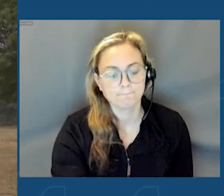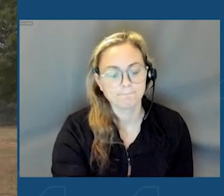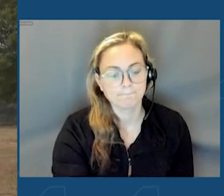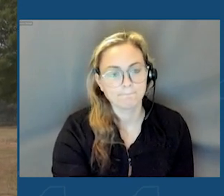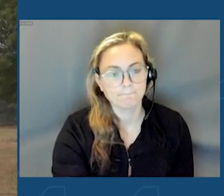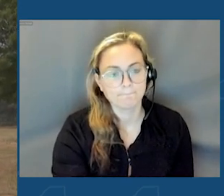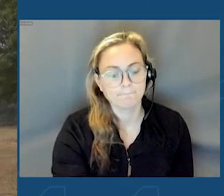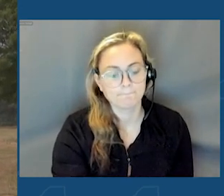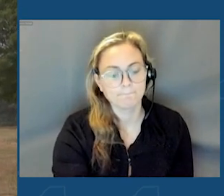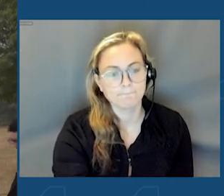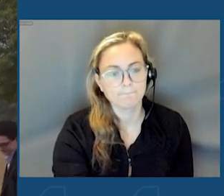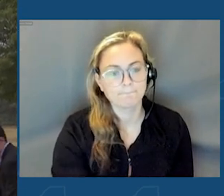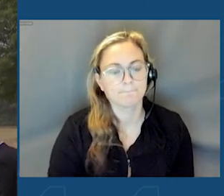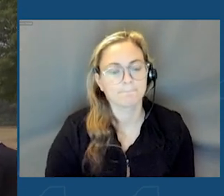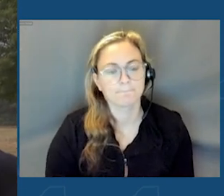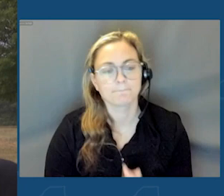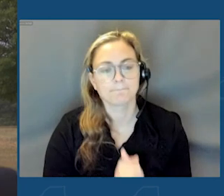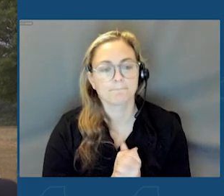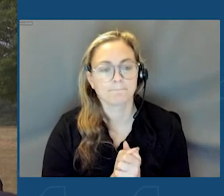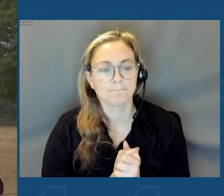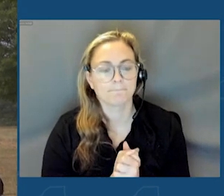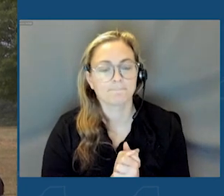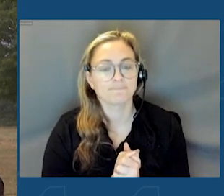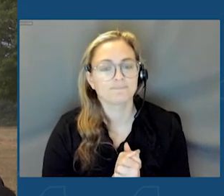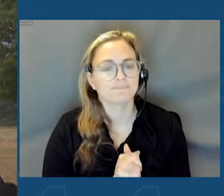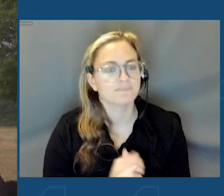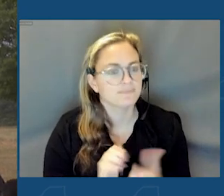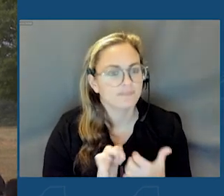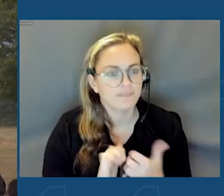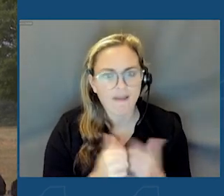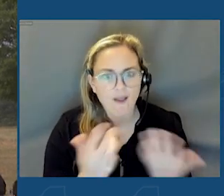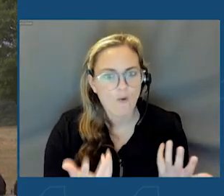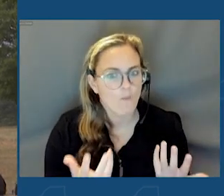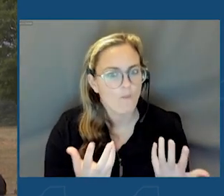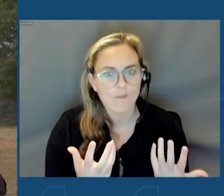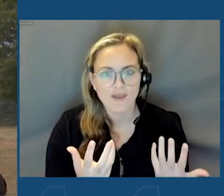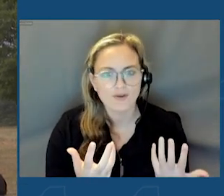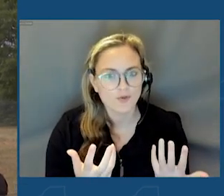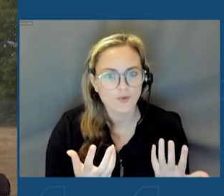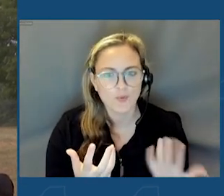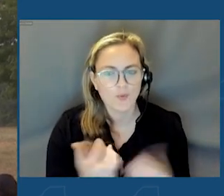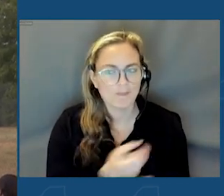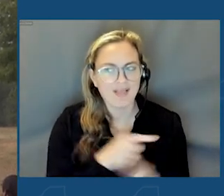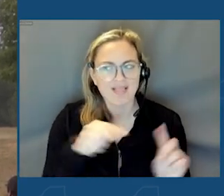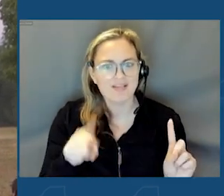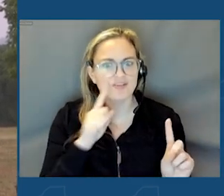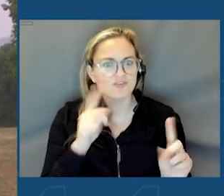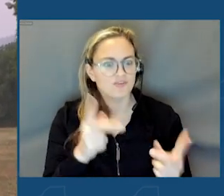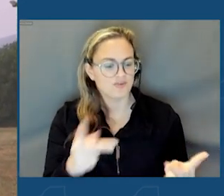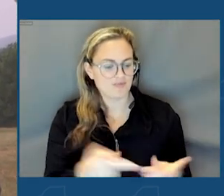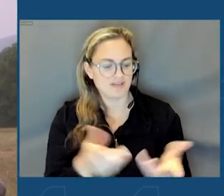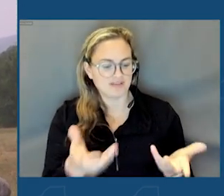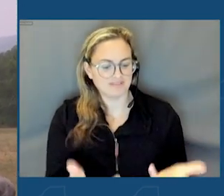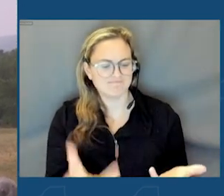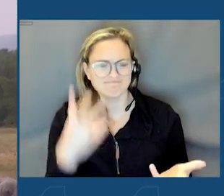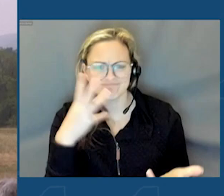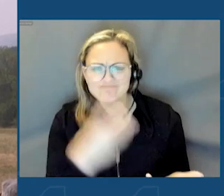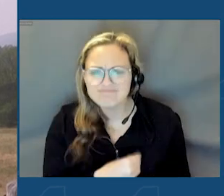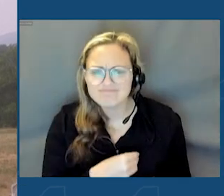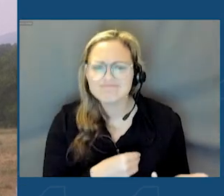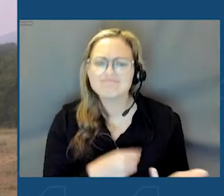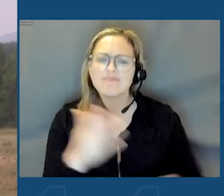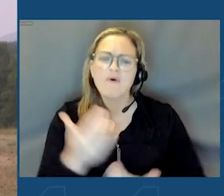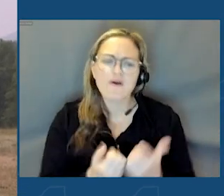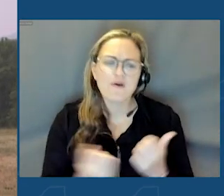Thank you. How can you possibly beat this for a venue? This is spectacular. Welcome, everyone, and I